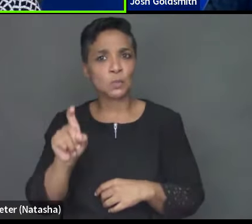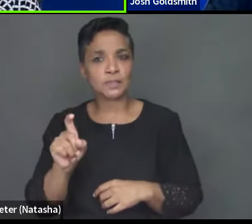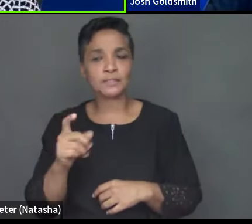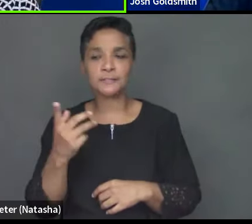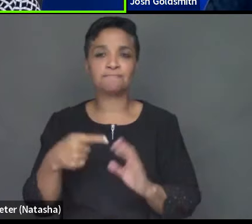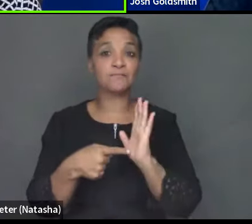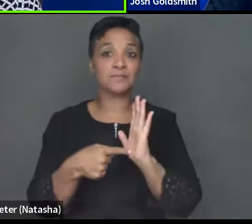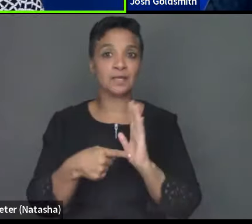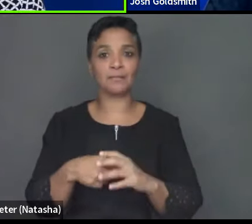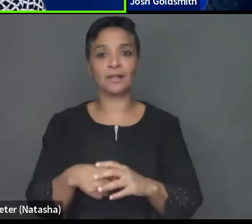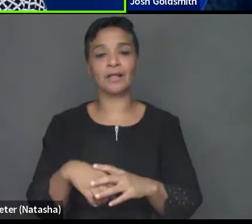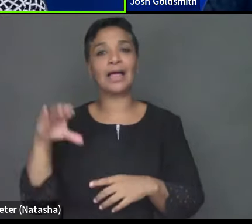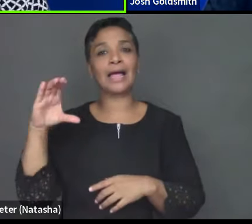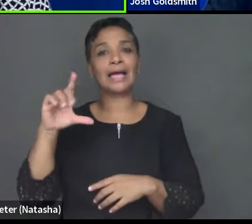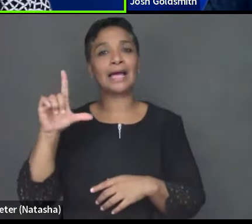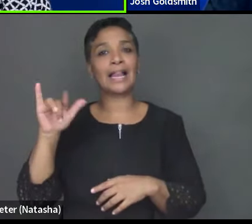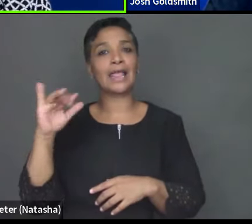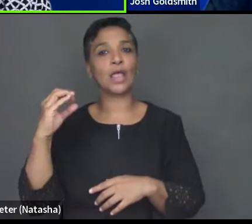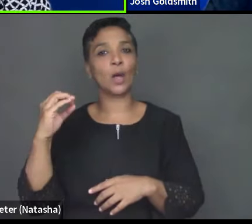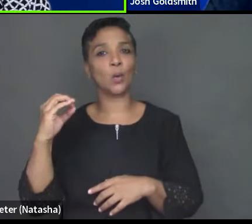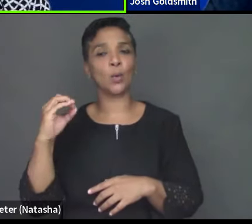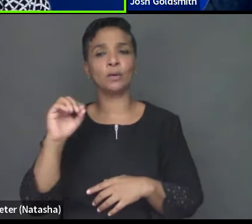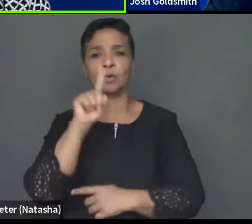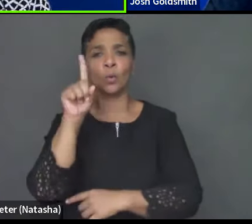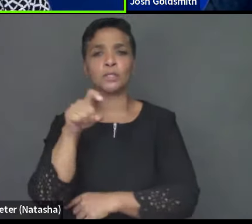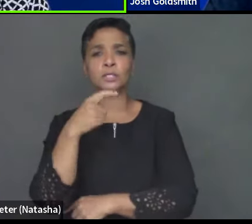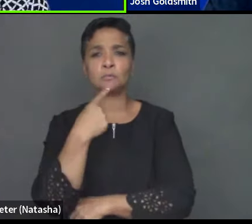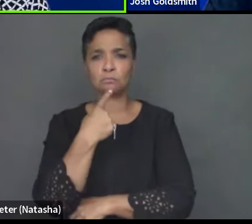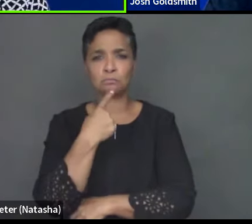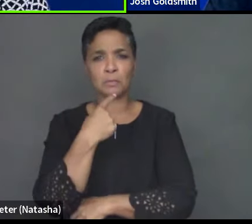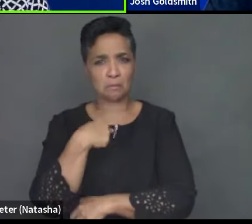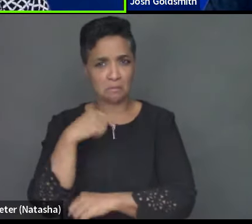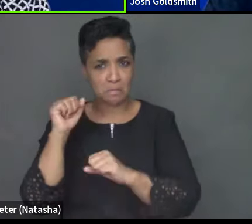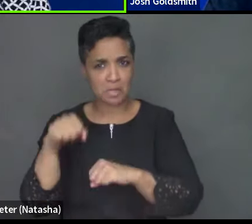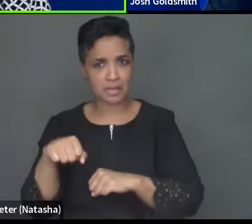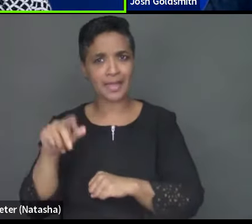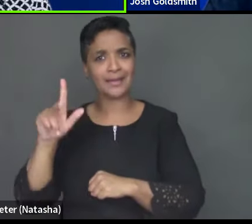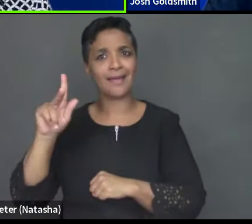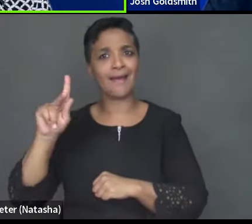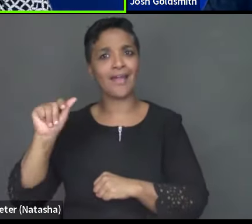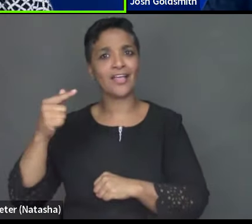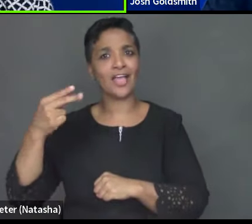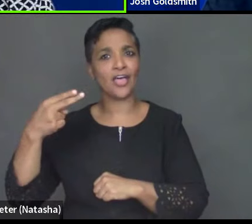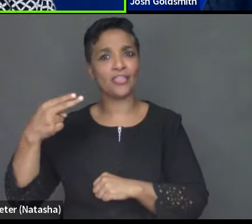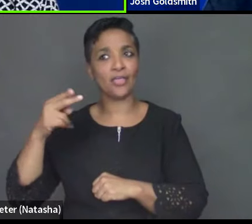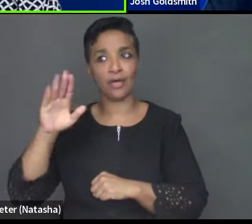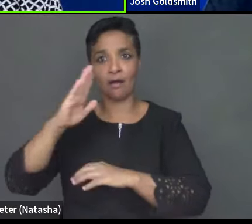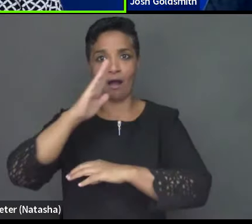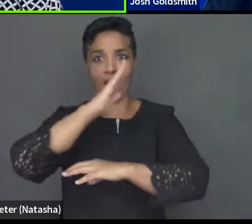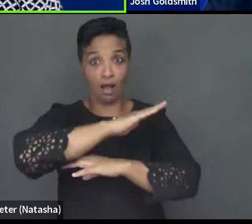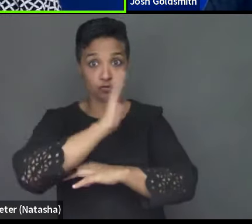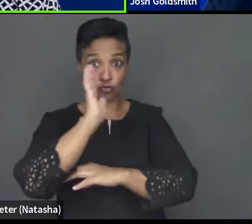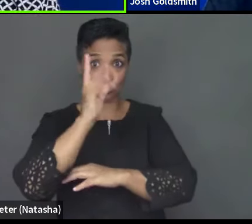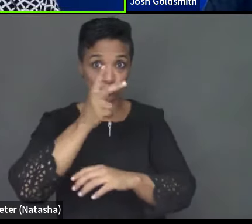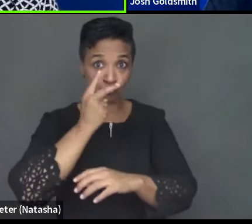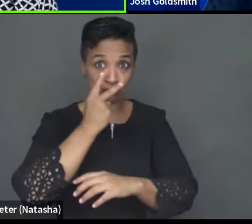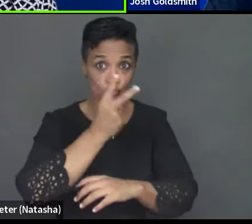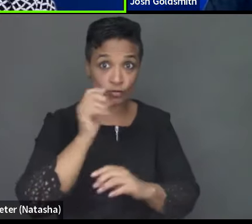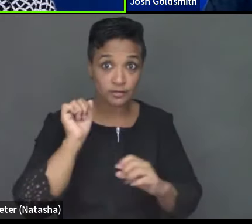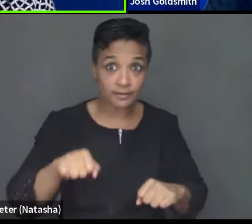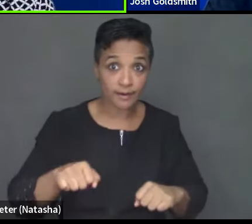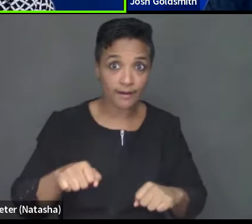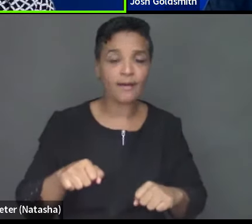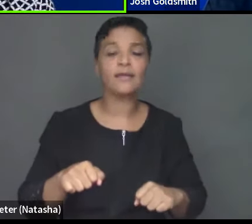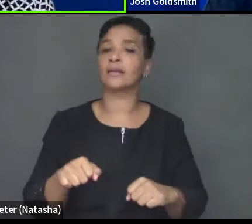see Cleo is asking, can I watch Kathy Kaufman's presentation tomorrow at noon? And so the